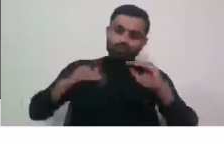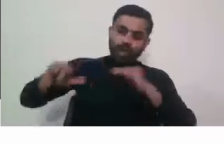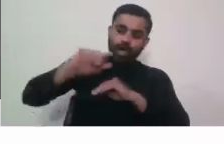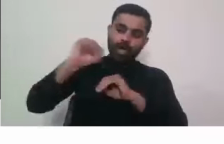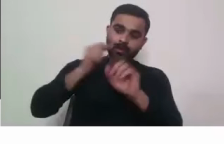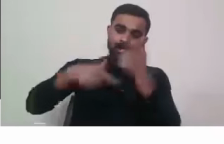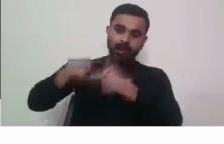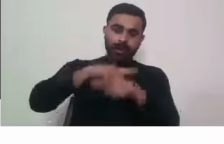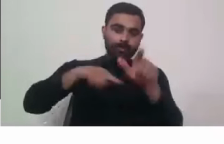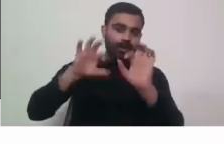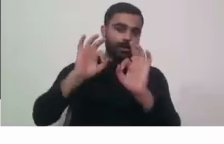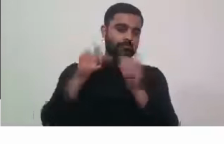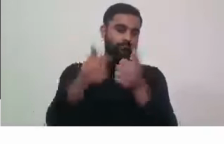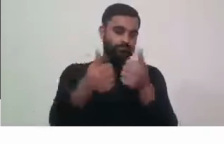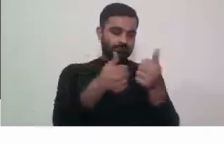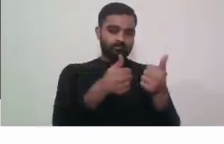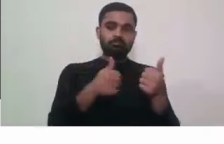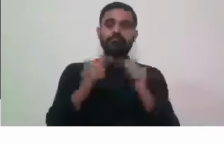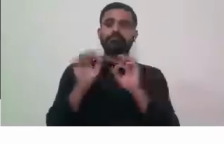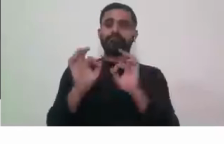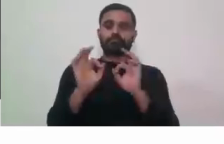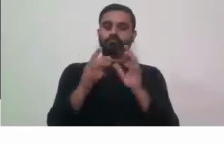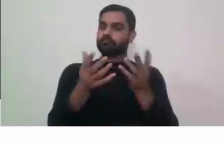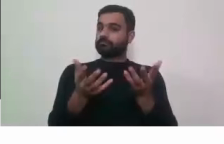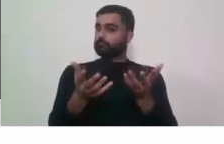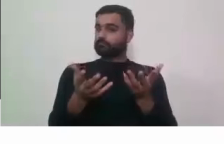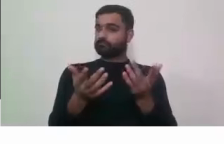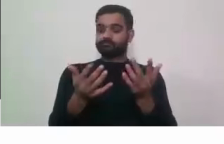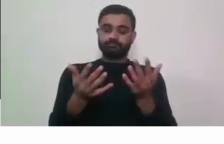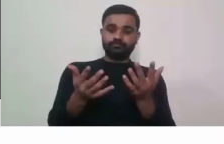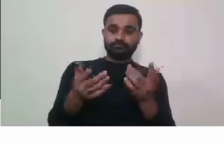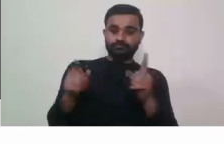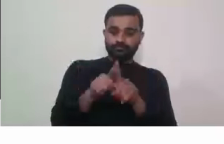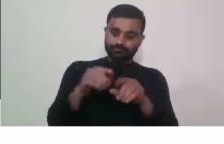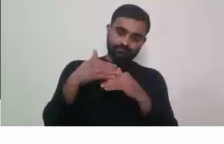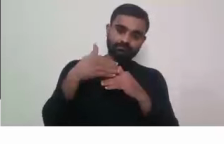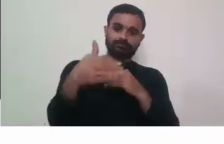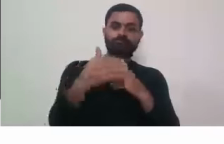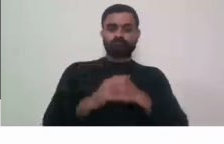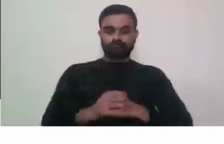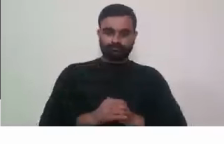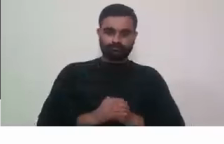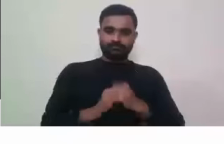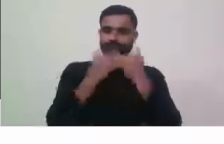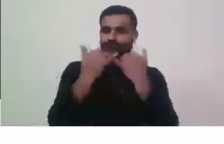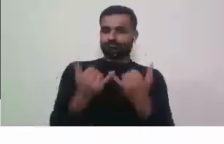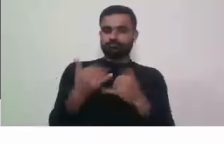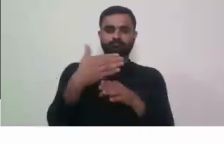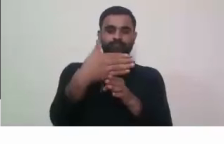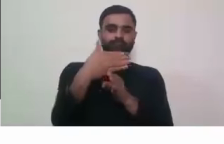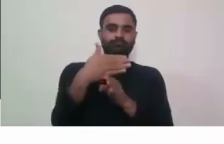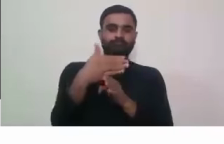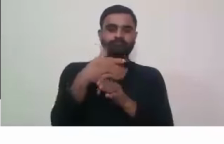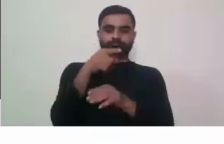Good. Nice one. Yeah, so we are already moving. Yeah. So now I'll share why I think